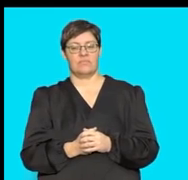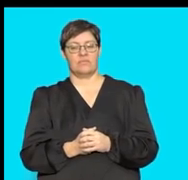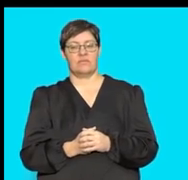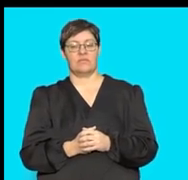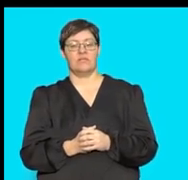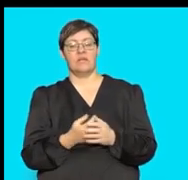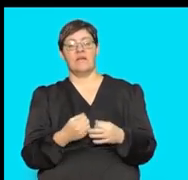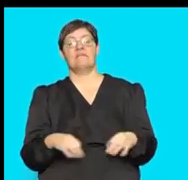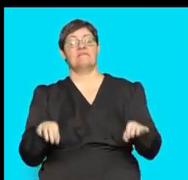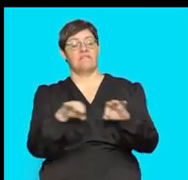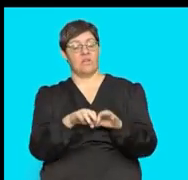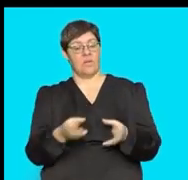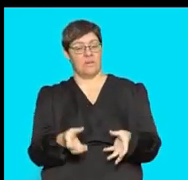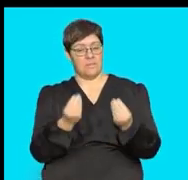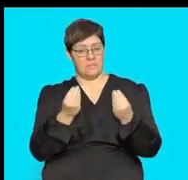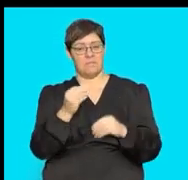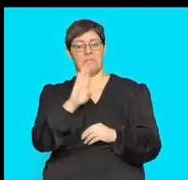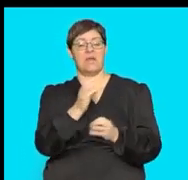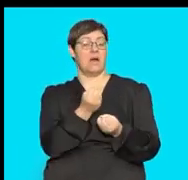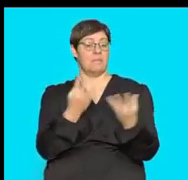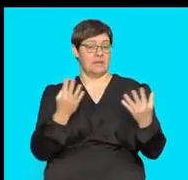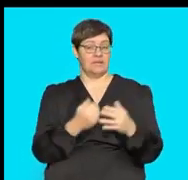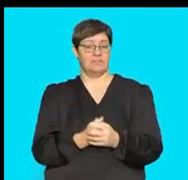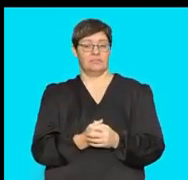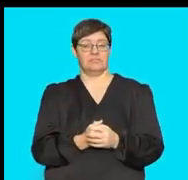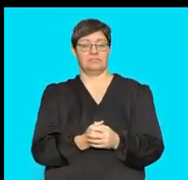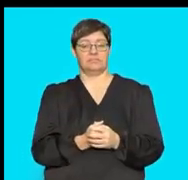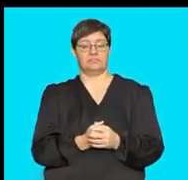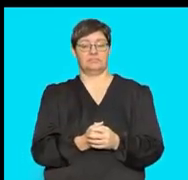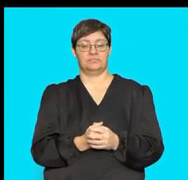that, and we're going to get our value for angle B.